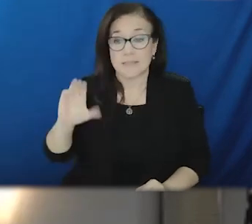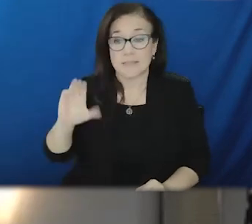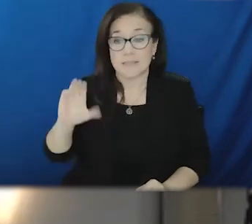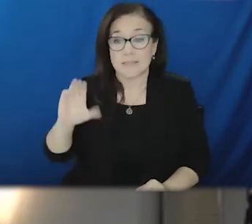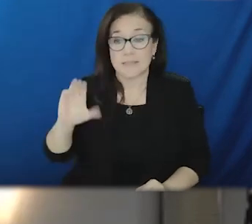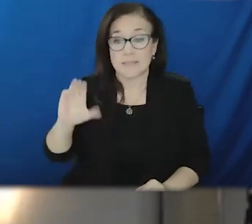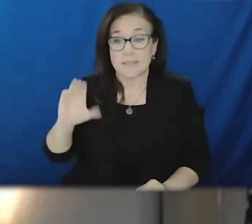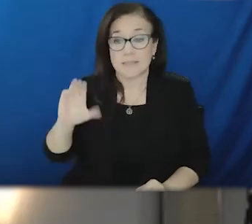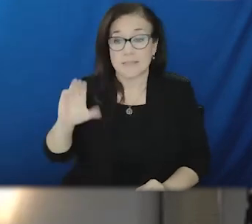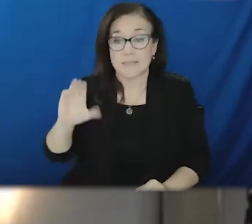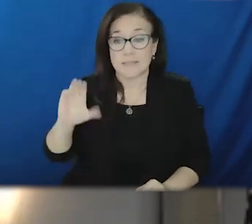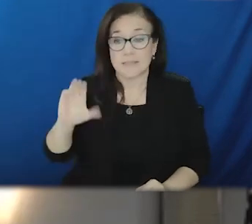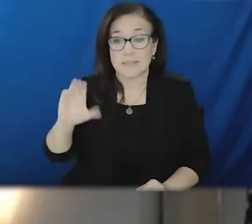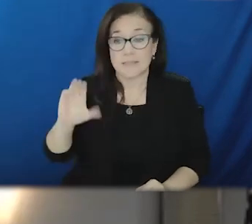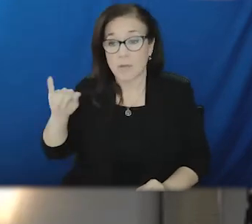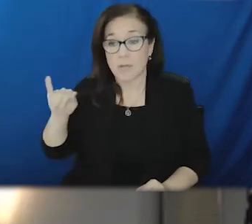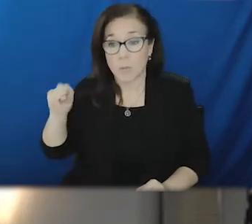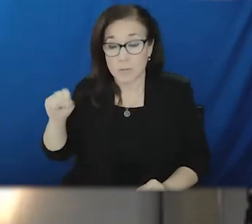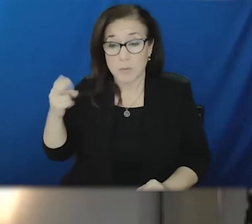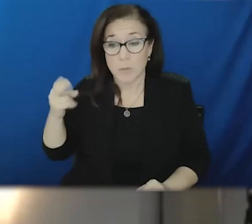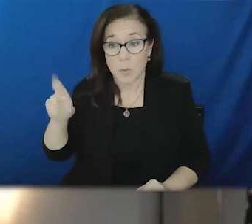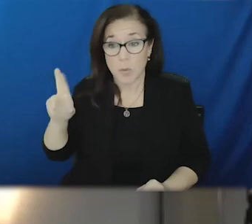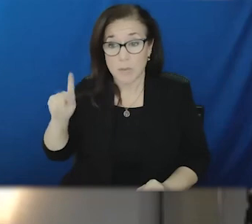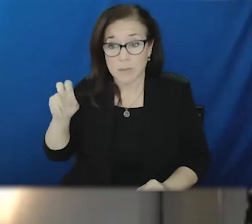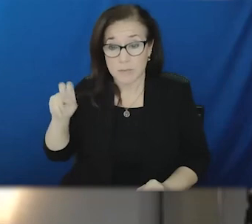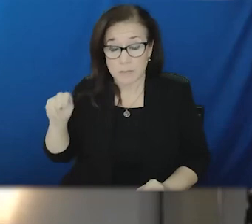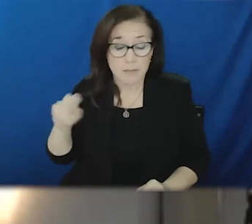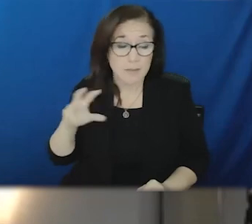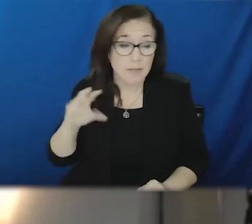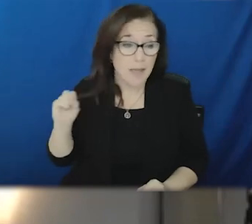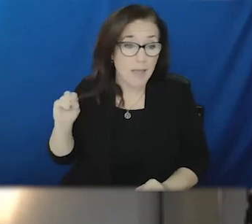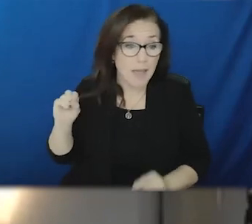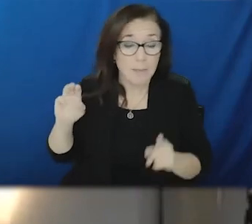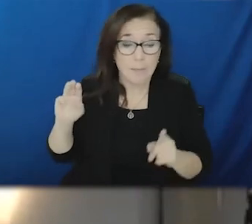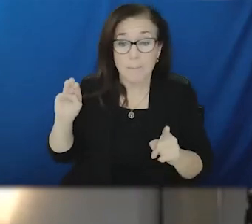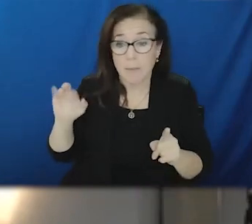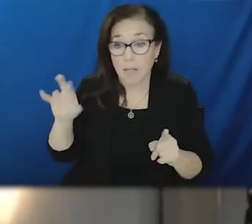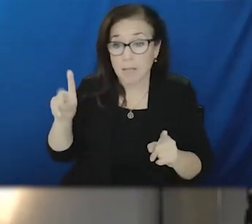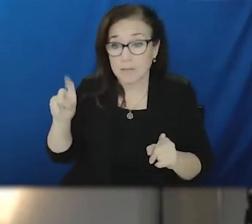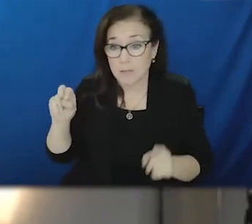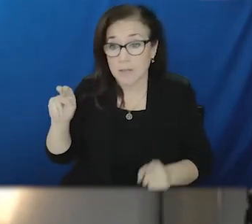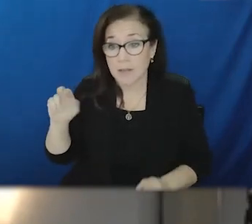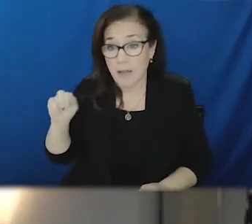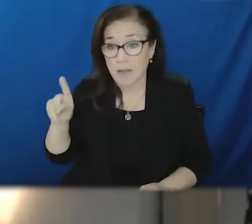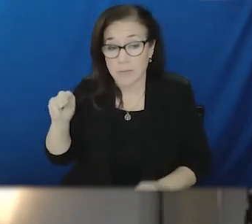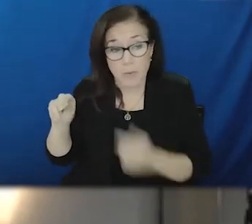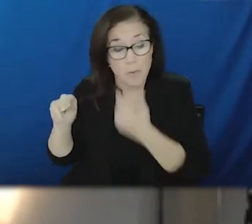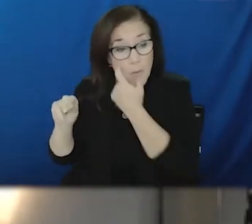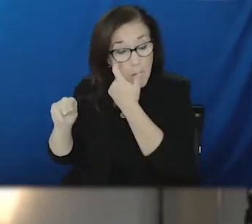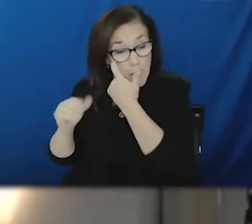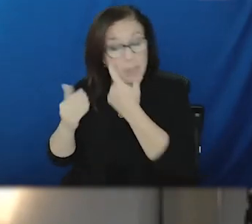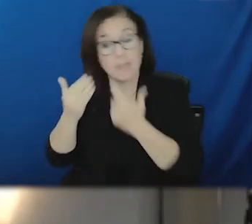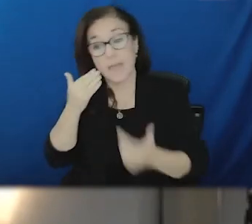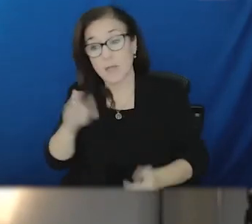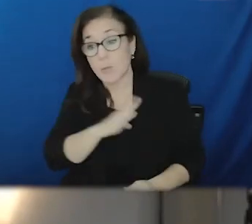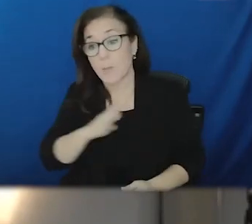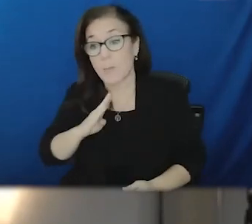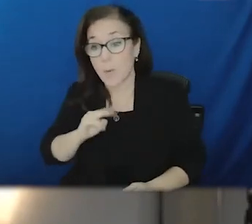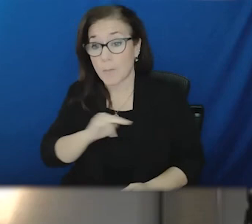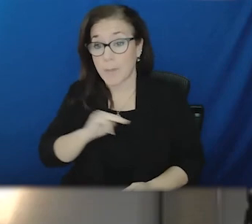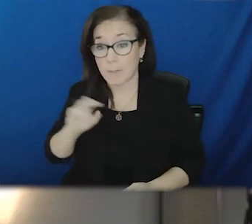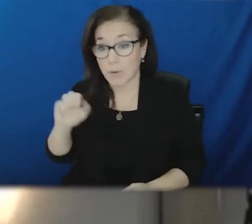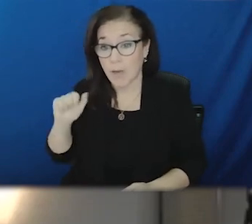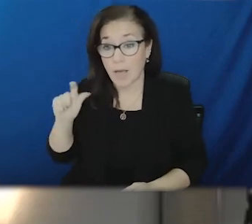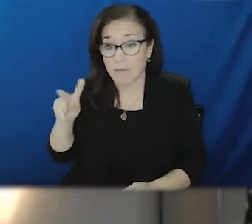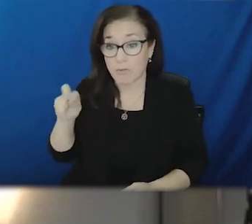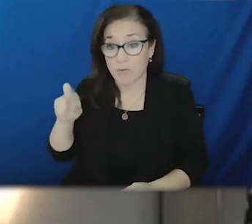Maldonado. I found that conversation very helpful, and so thank you to Board Member Alvarez for asking the questions about assessment. I just